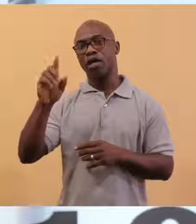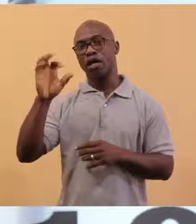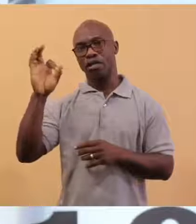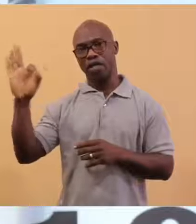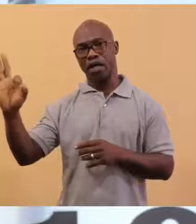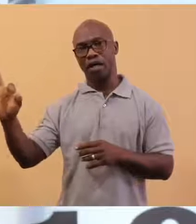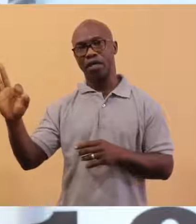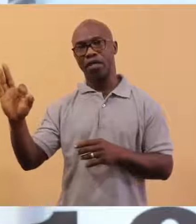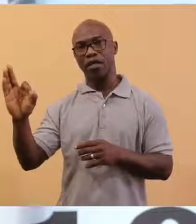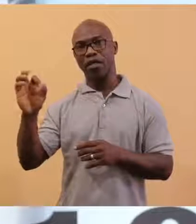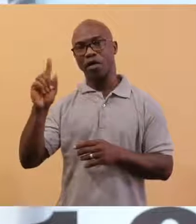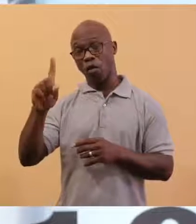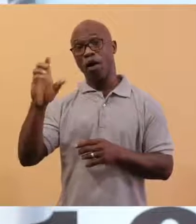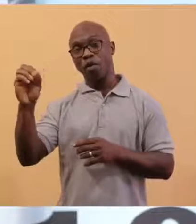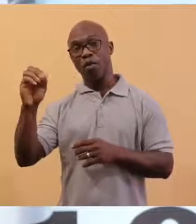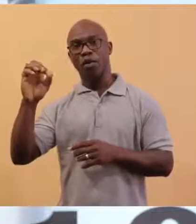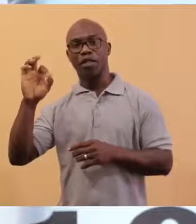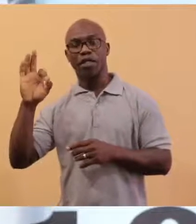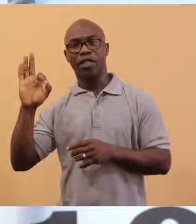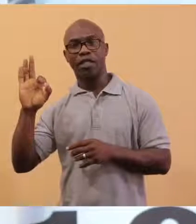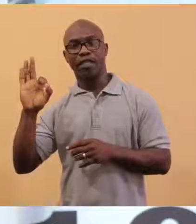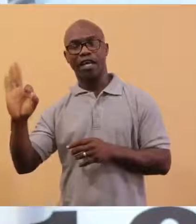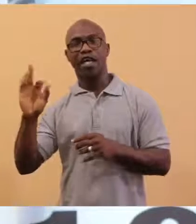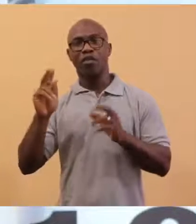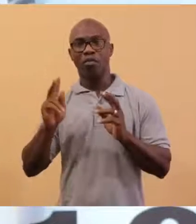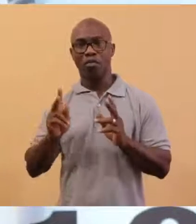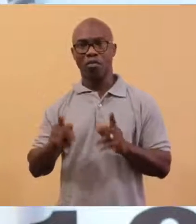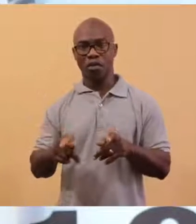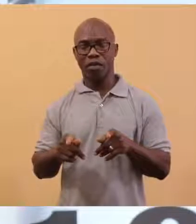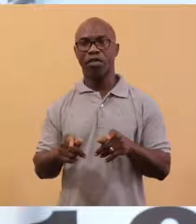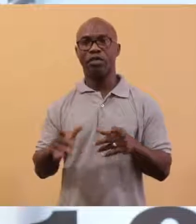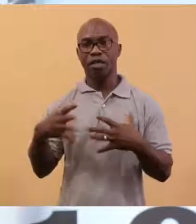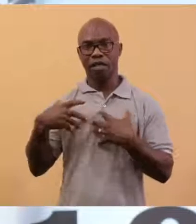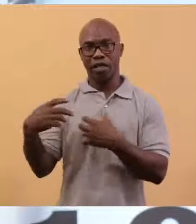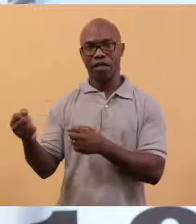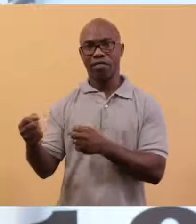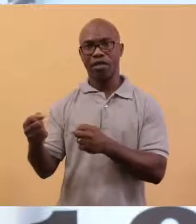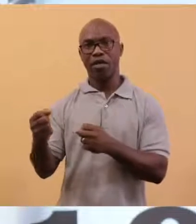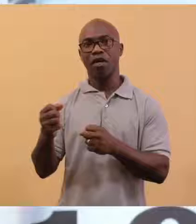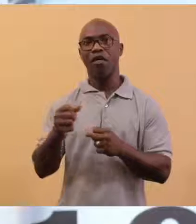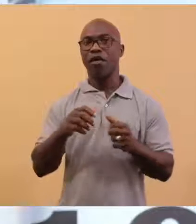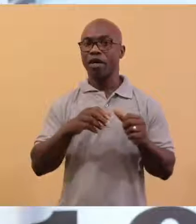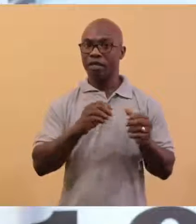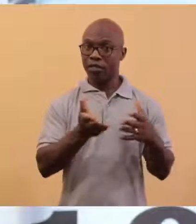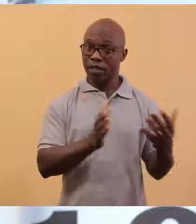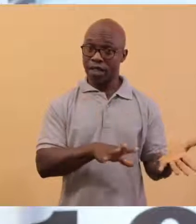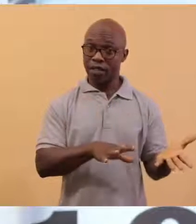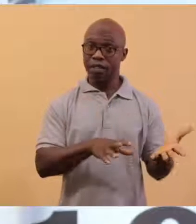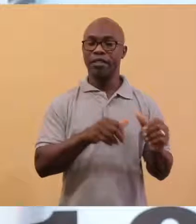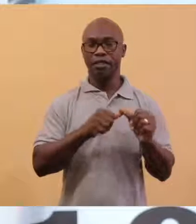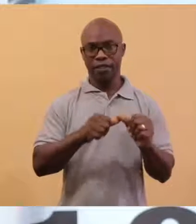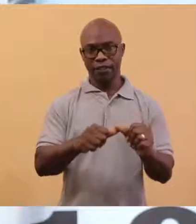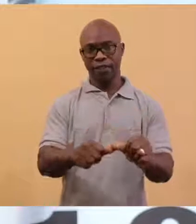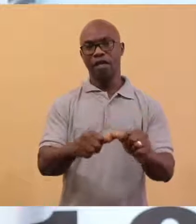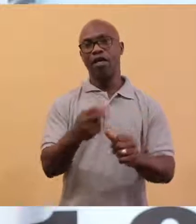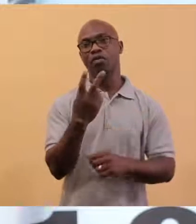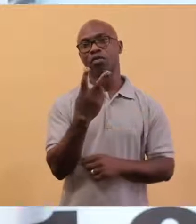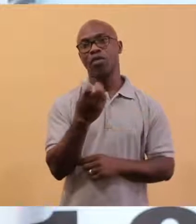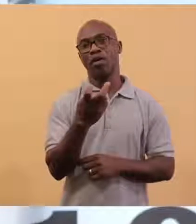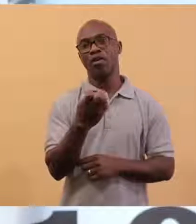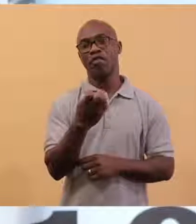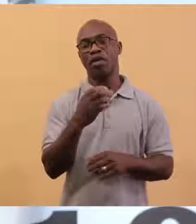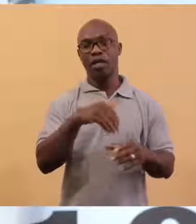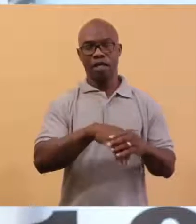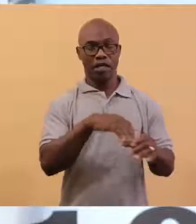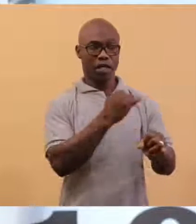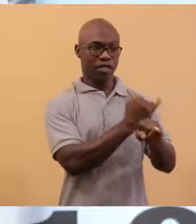have recovered. The number of deaths remain at 12. In institutional